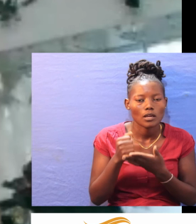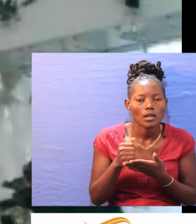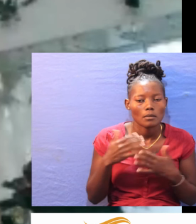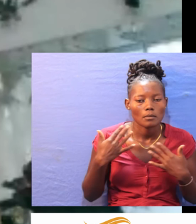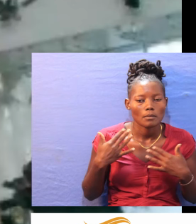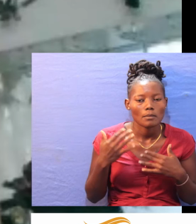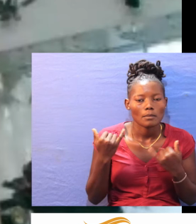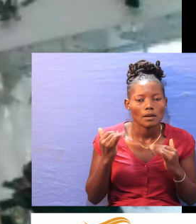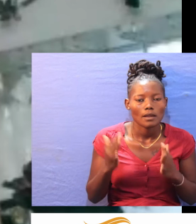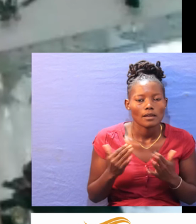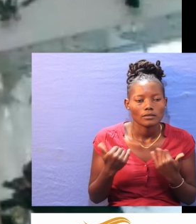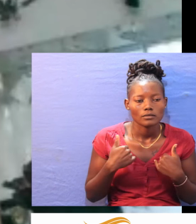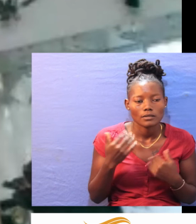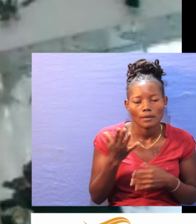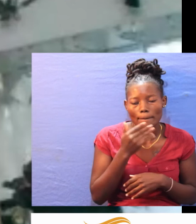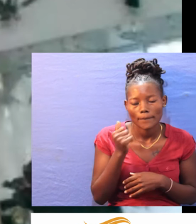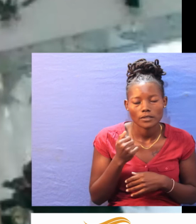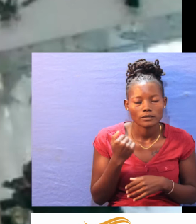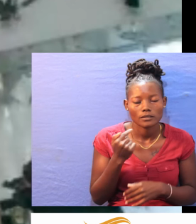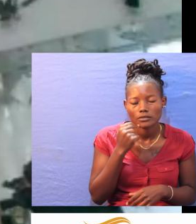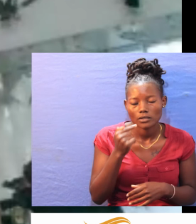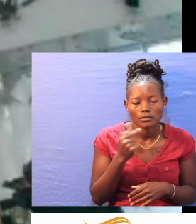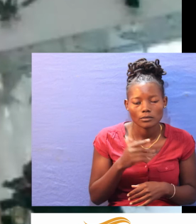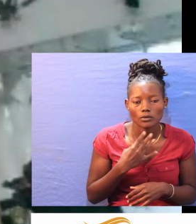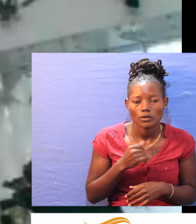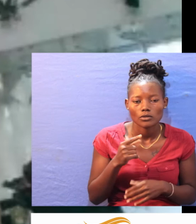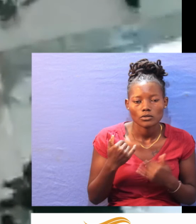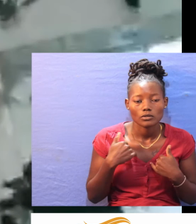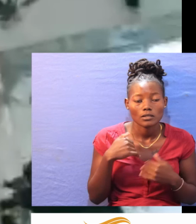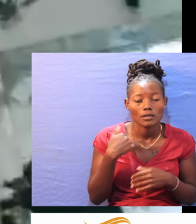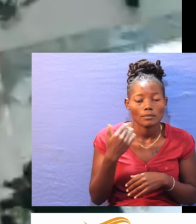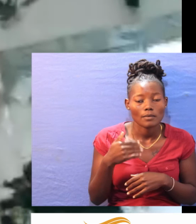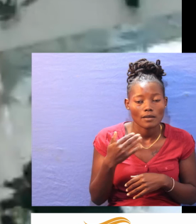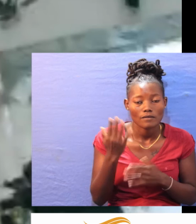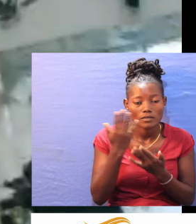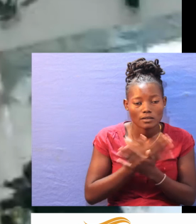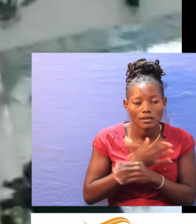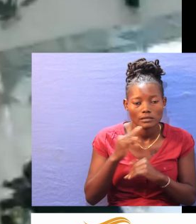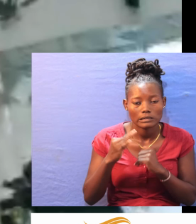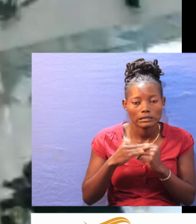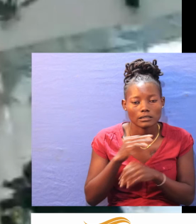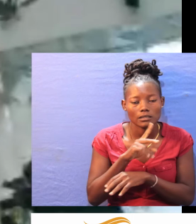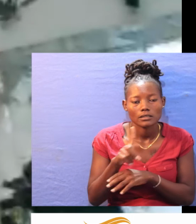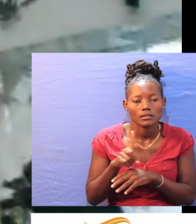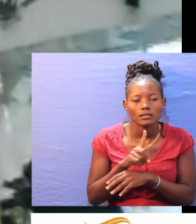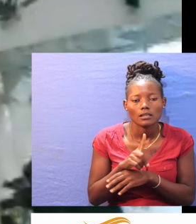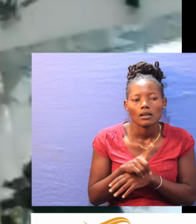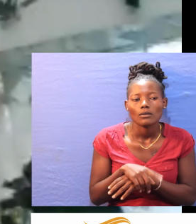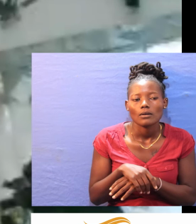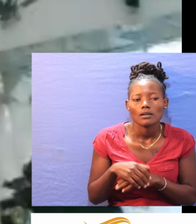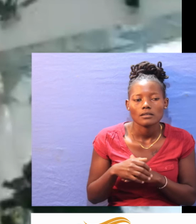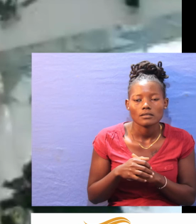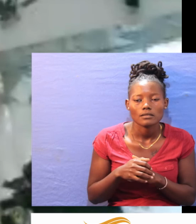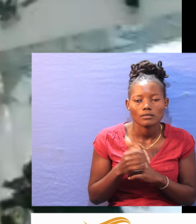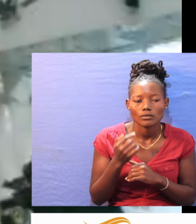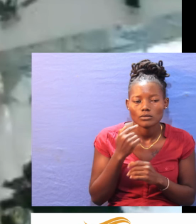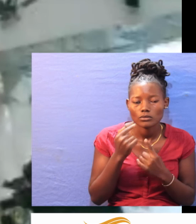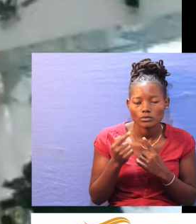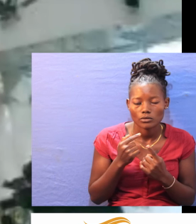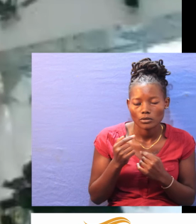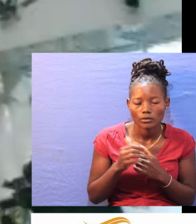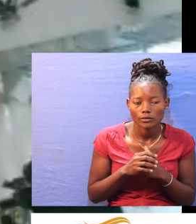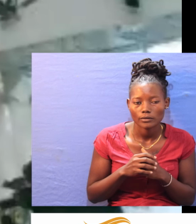just say, we want you to sleep 8 hours every night. You have to talk with the athlete on how you're